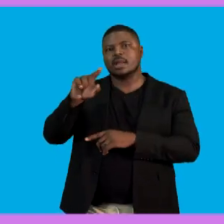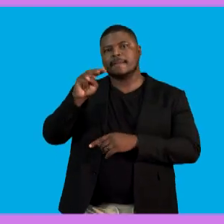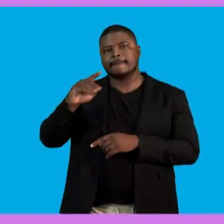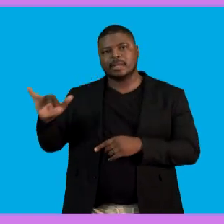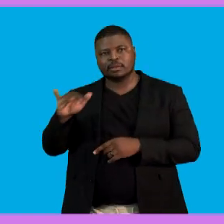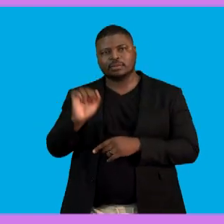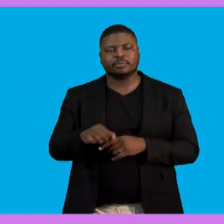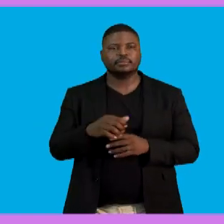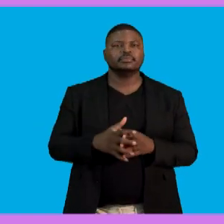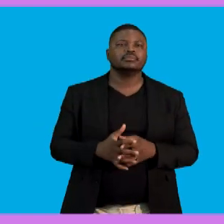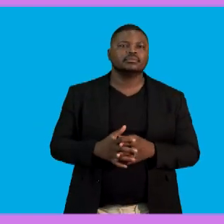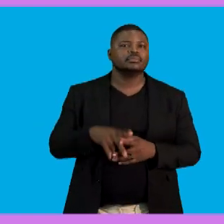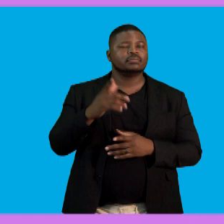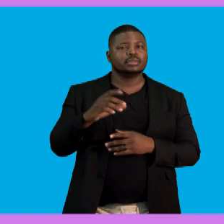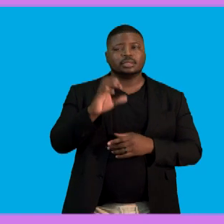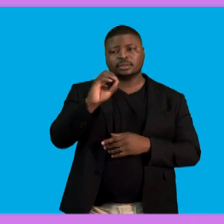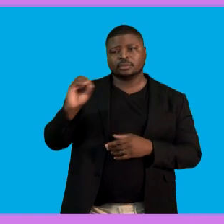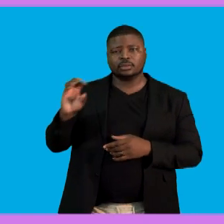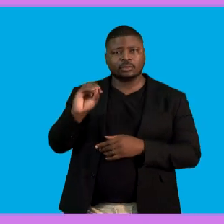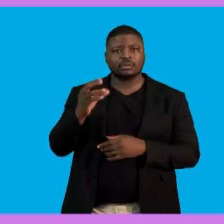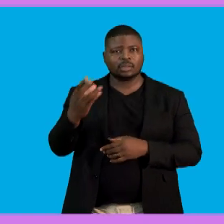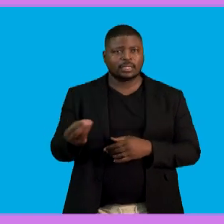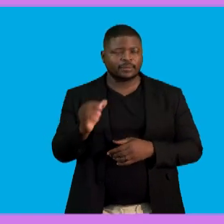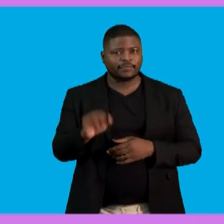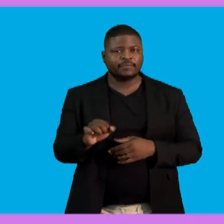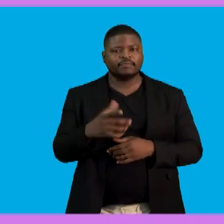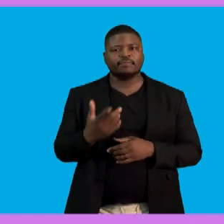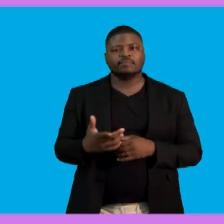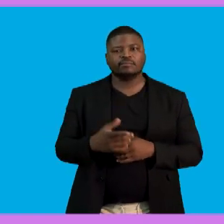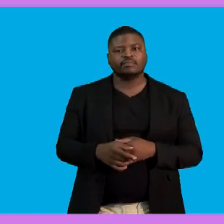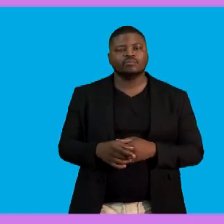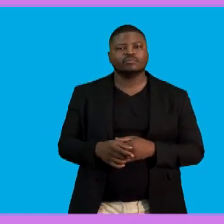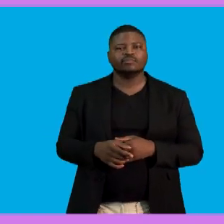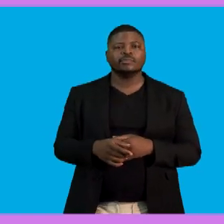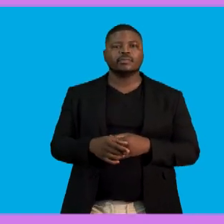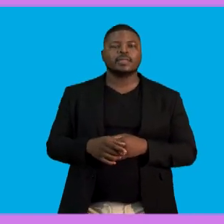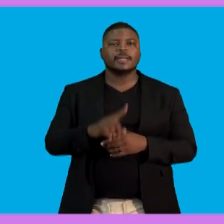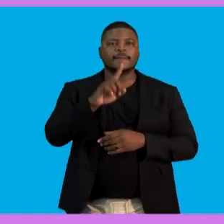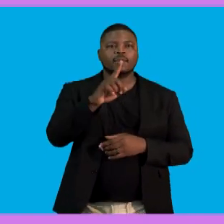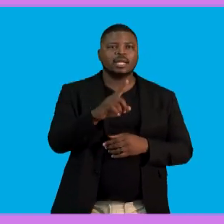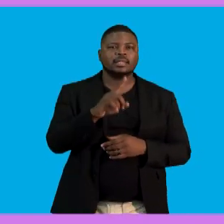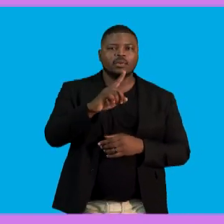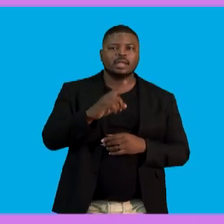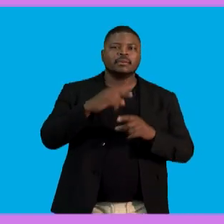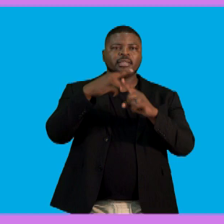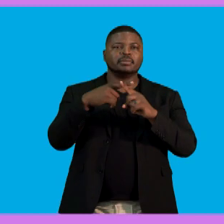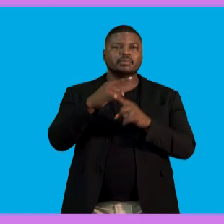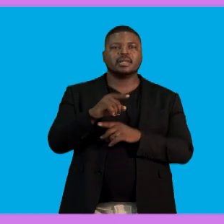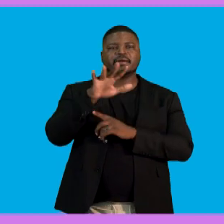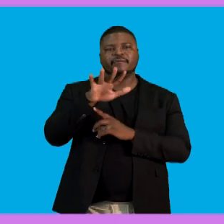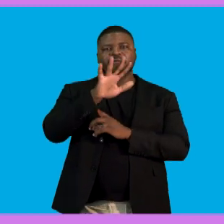1 million. As long as there's zeros involved, then it makes it easy for everyone. So 1 multiplied by 550 gives